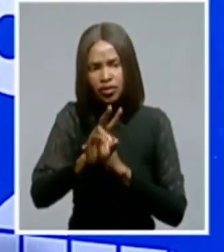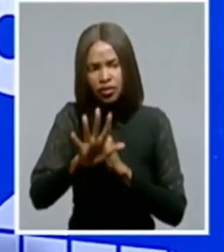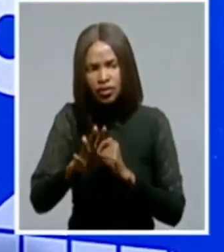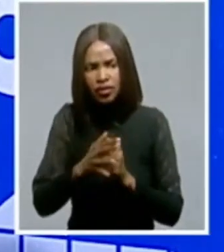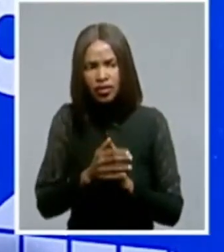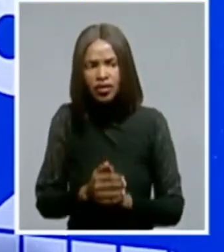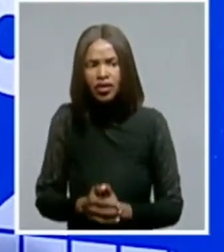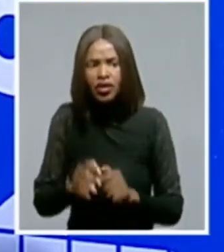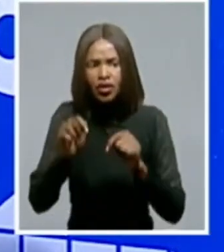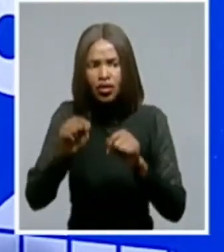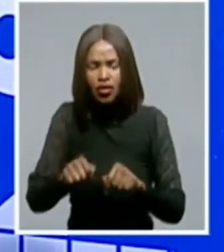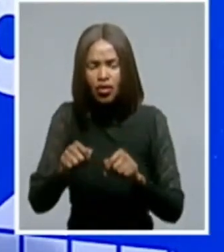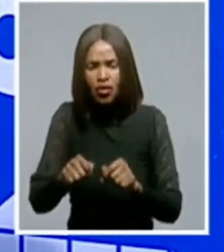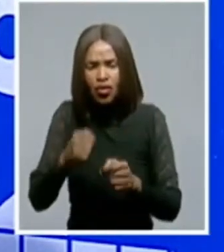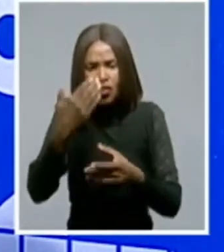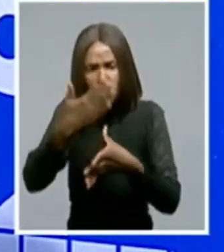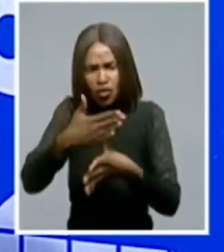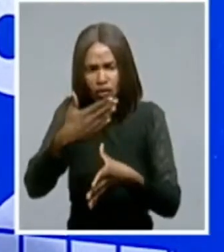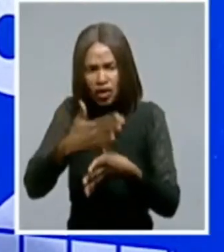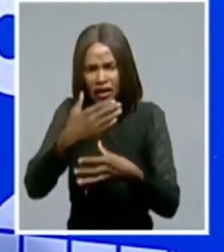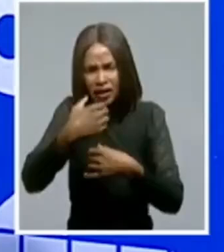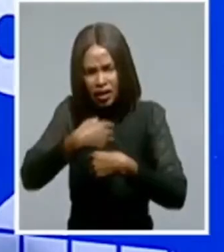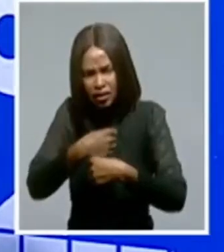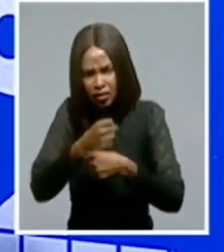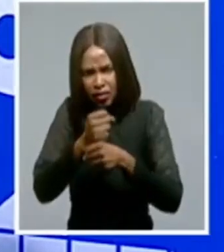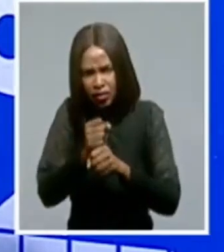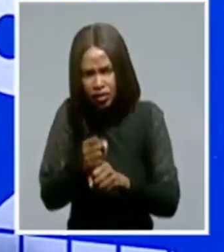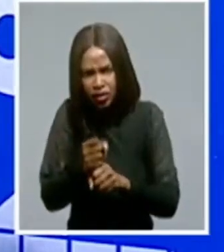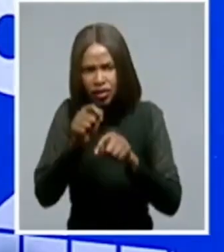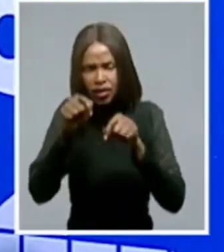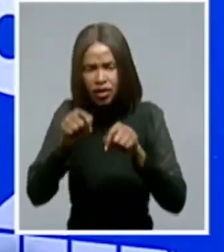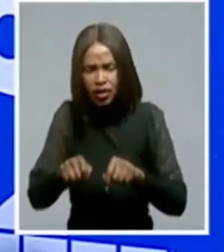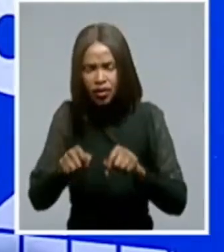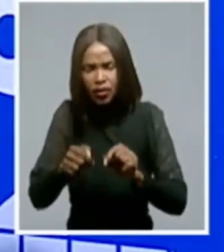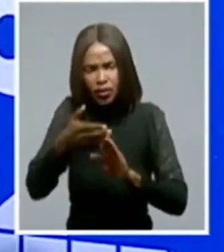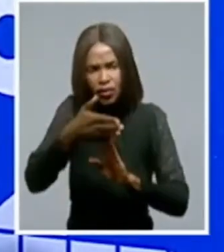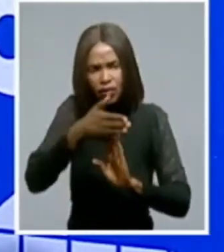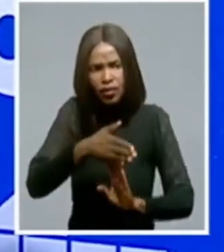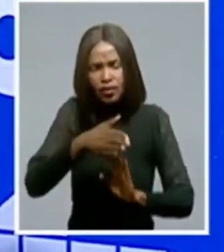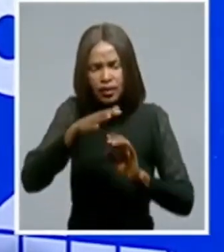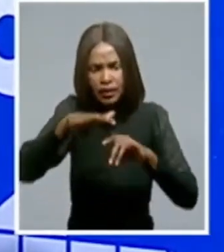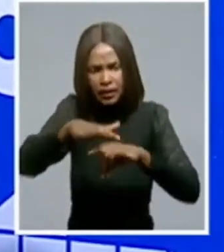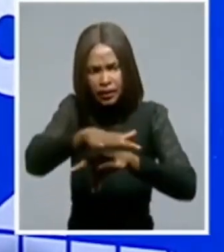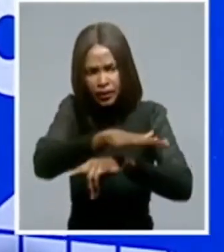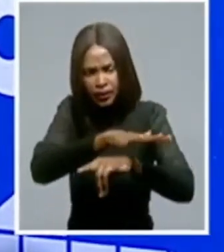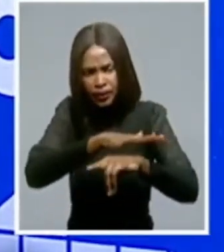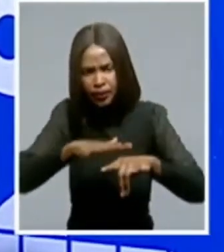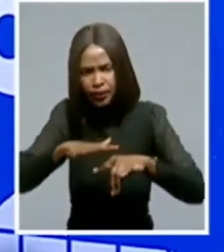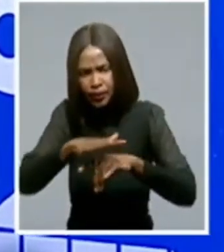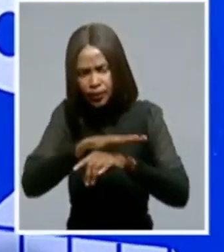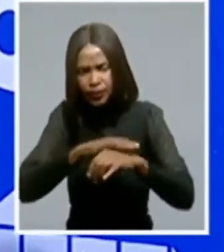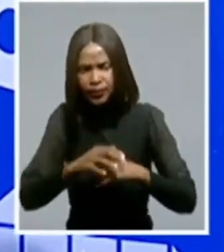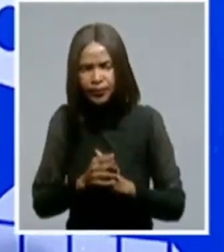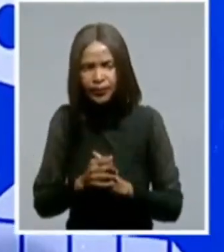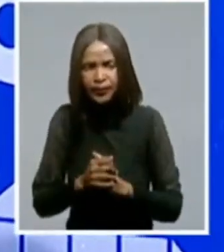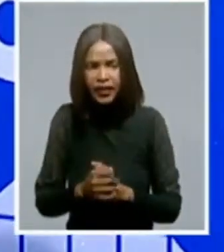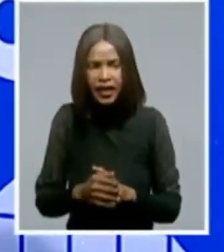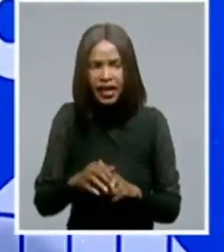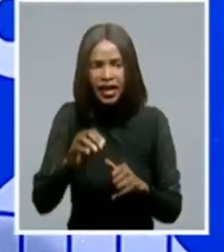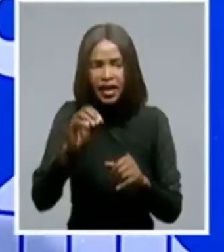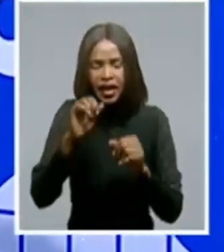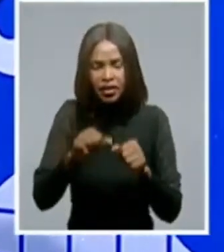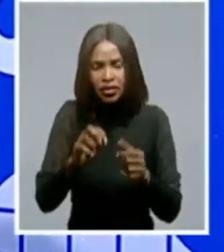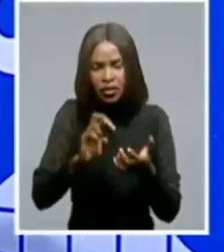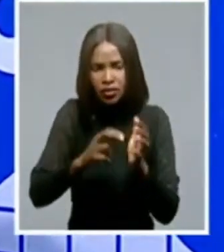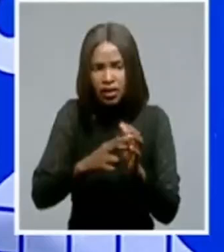Direct Investment Performance Index. Now, the country climbed 10 places from last year, attracting nearly 8